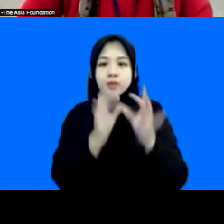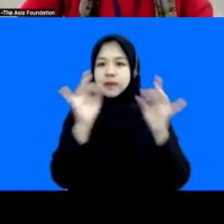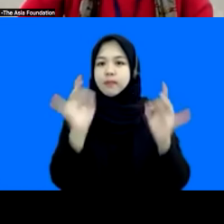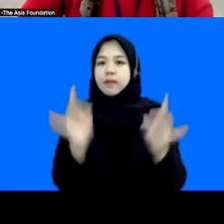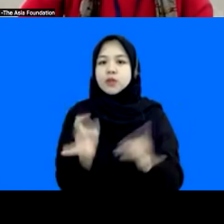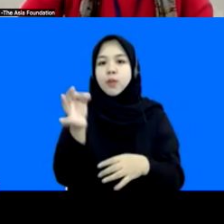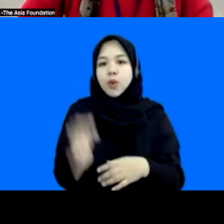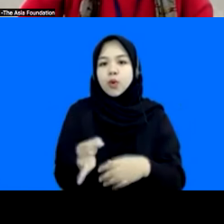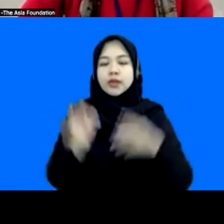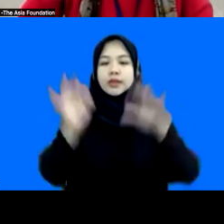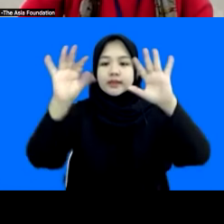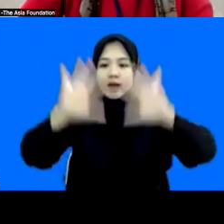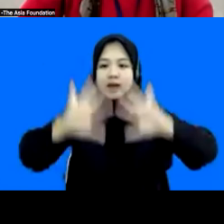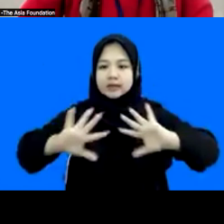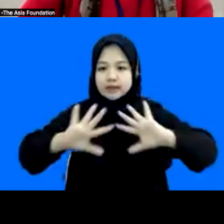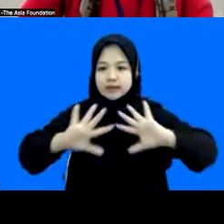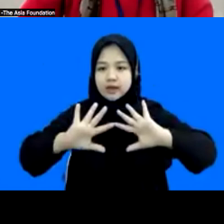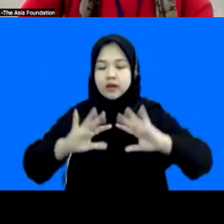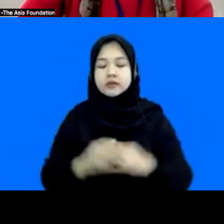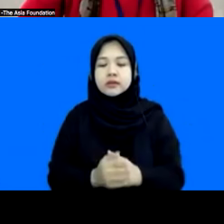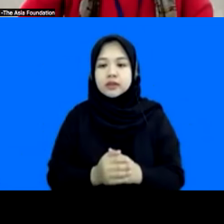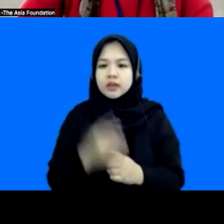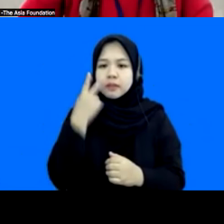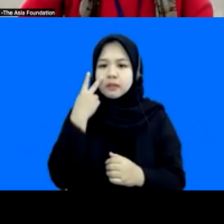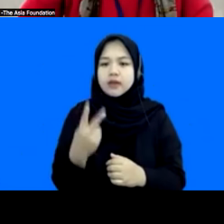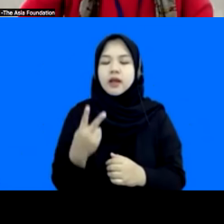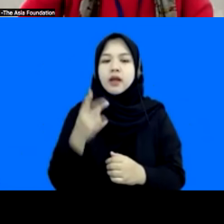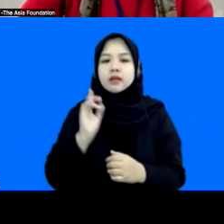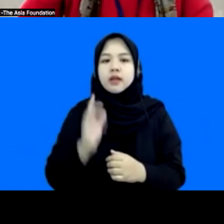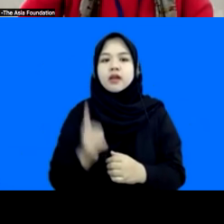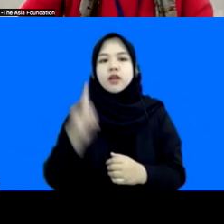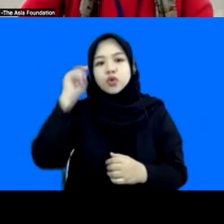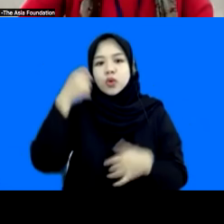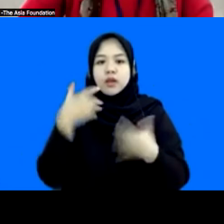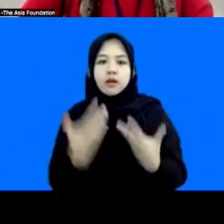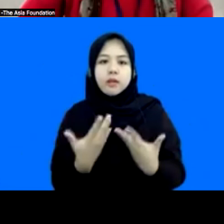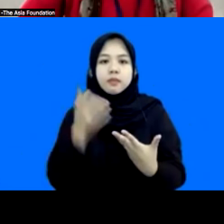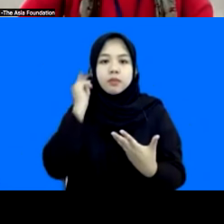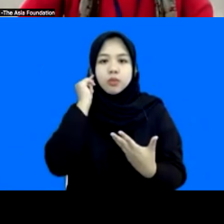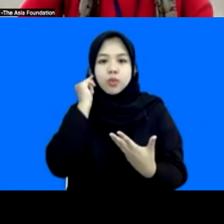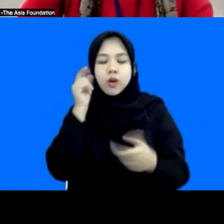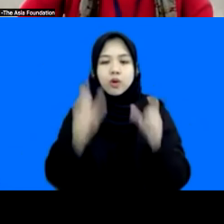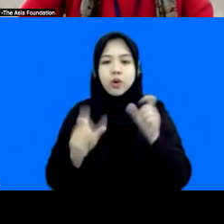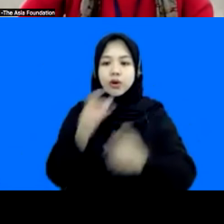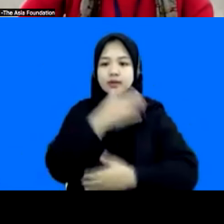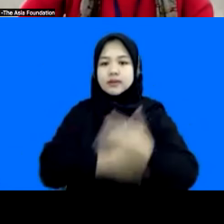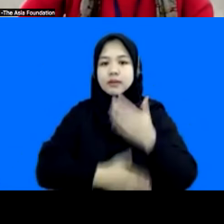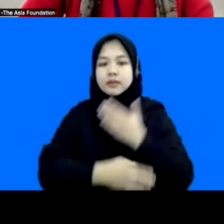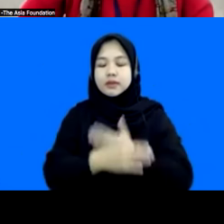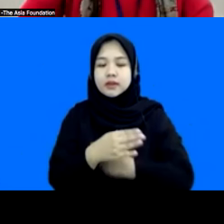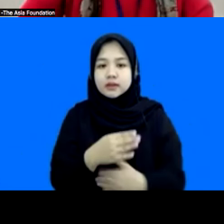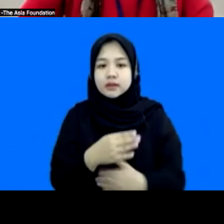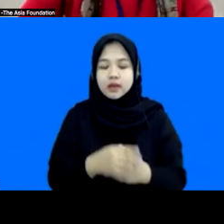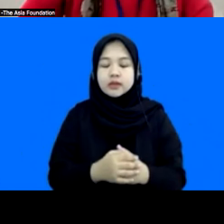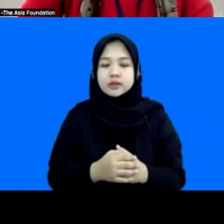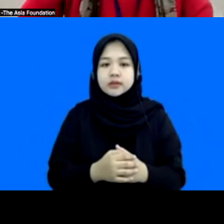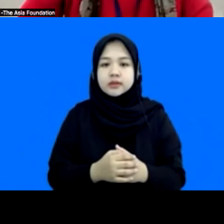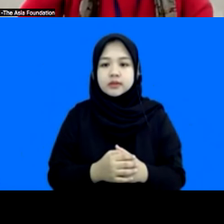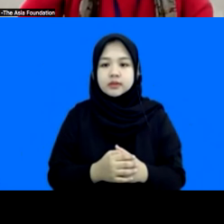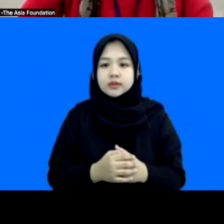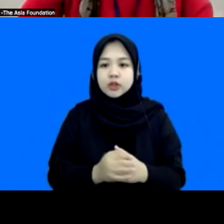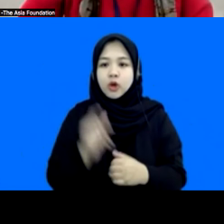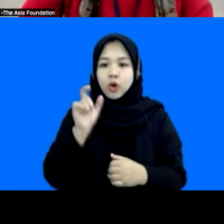difficulties faced by women and girls, persons with disabilities, the urban poor, and it shared efforts that were being taken